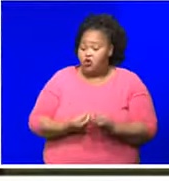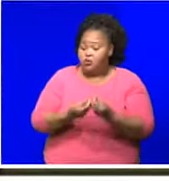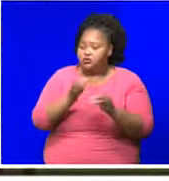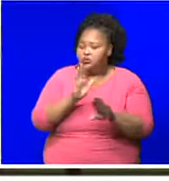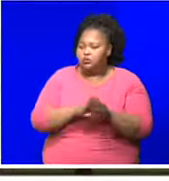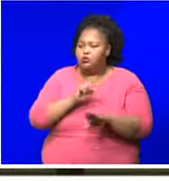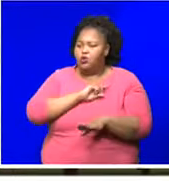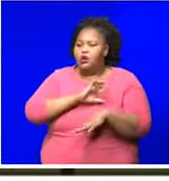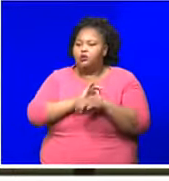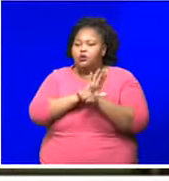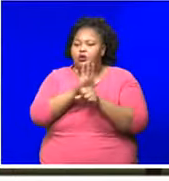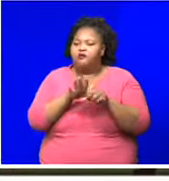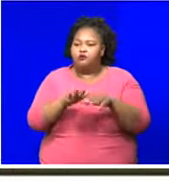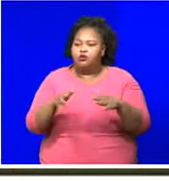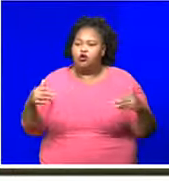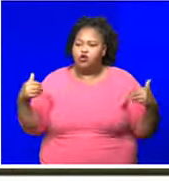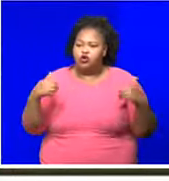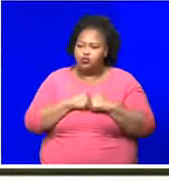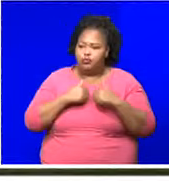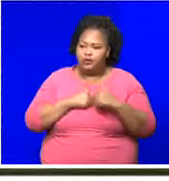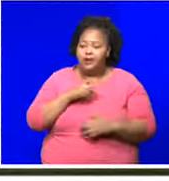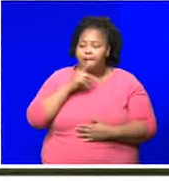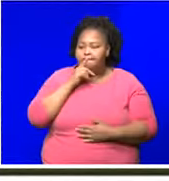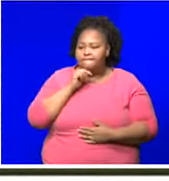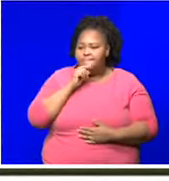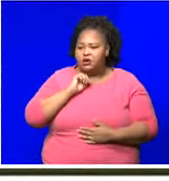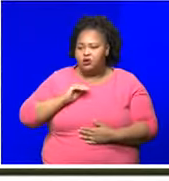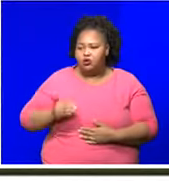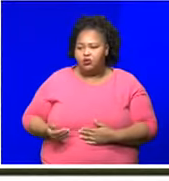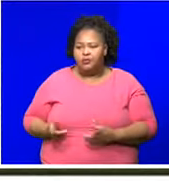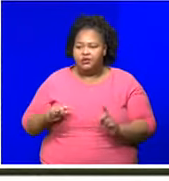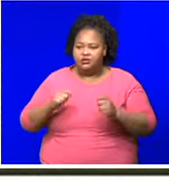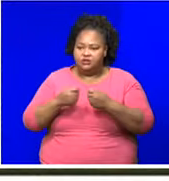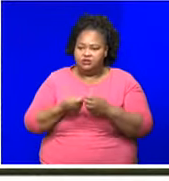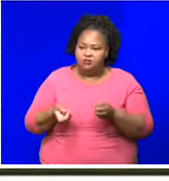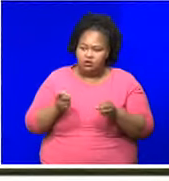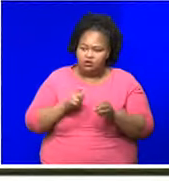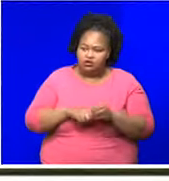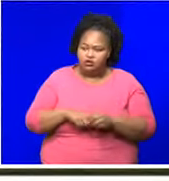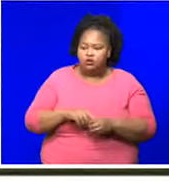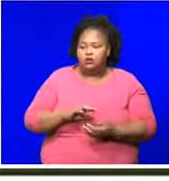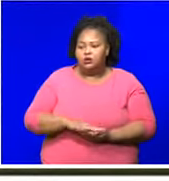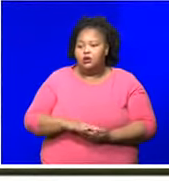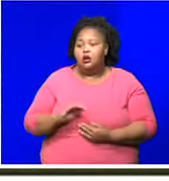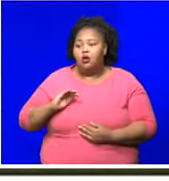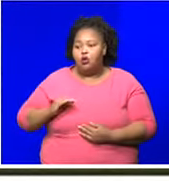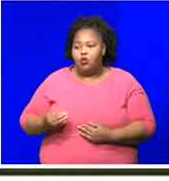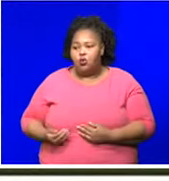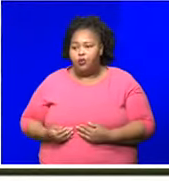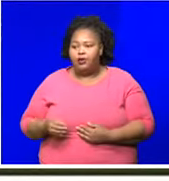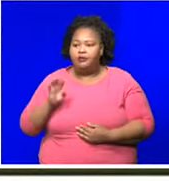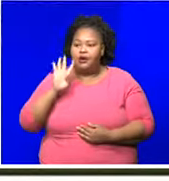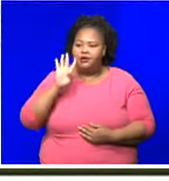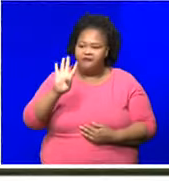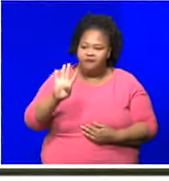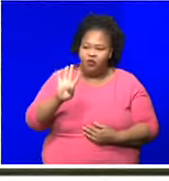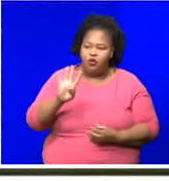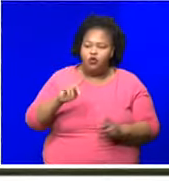both females and male teams took part, and the female teams were four as well as the male teams.